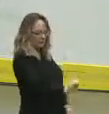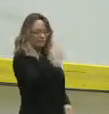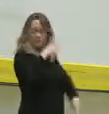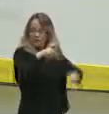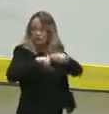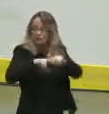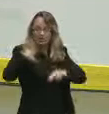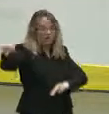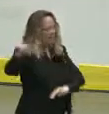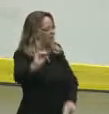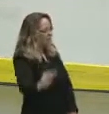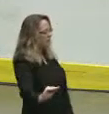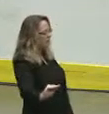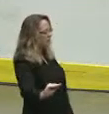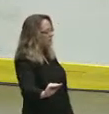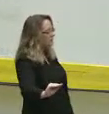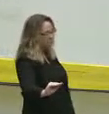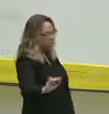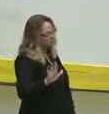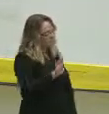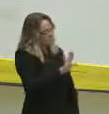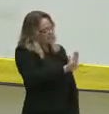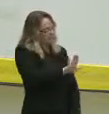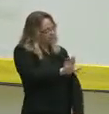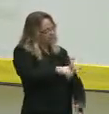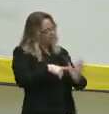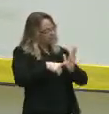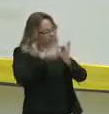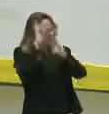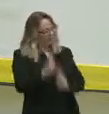here to be set in his honor.